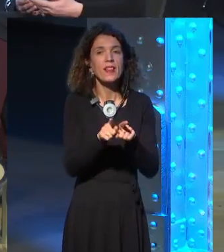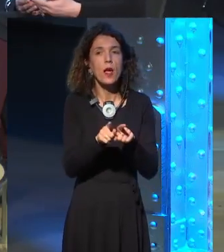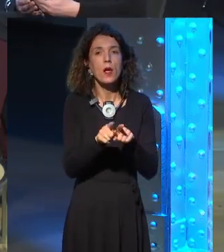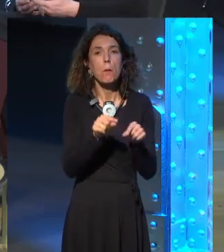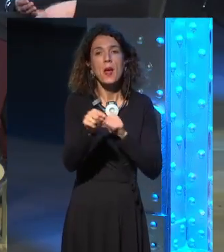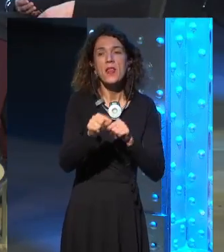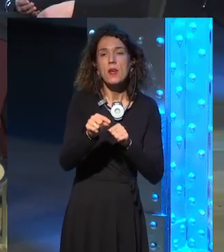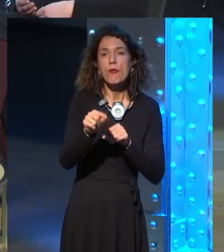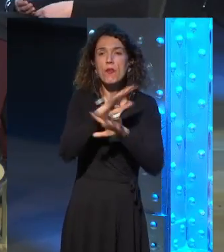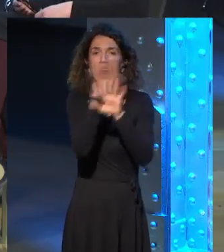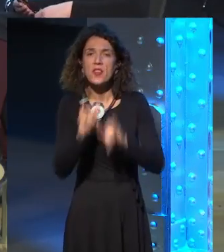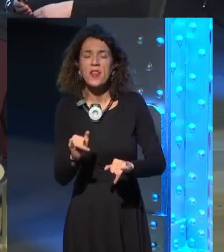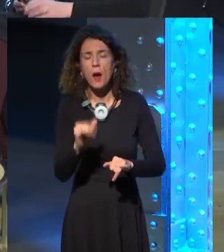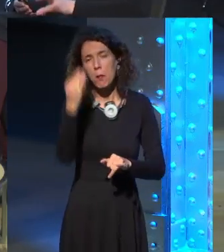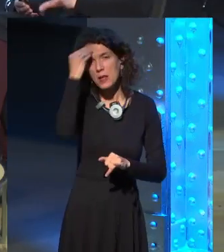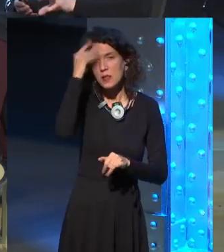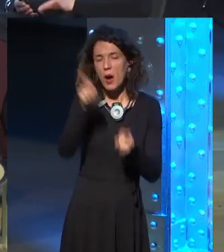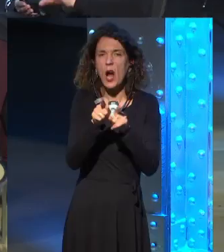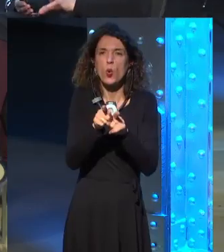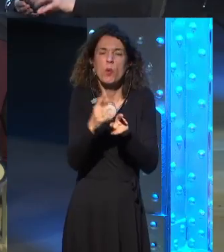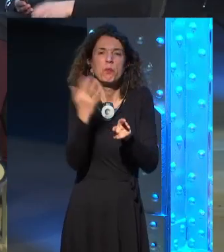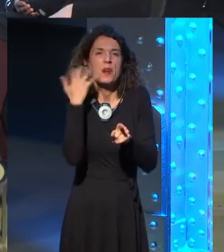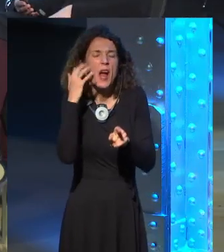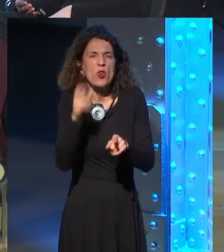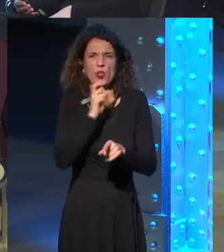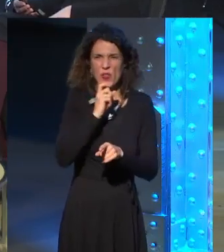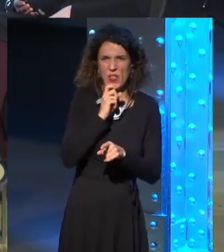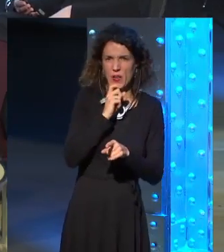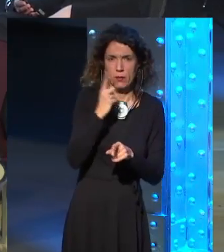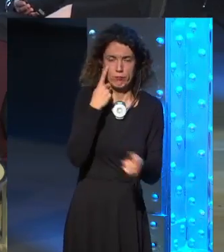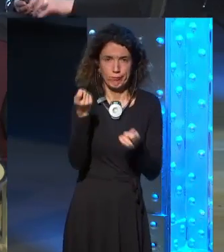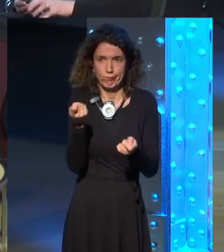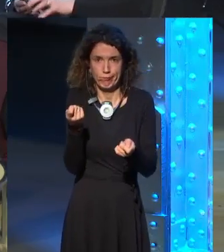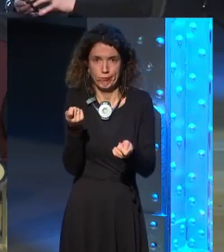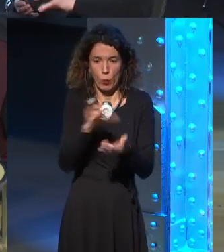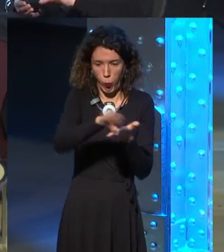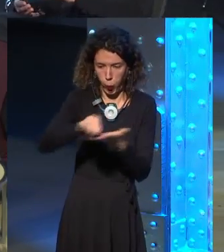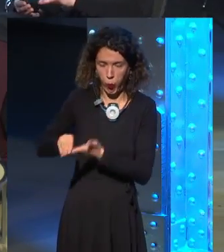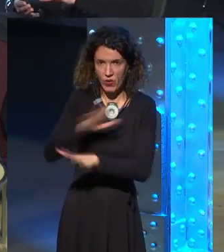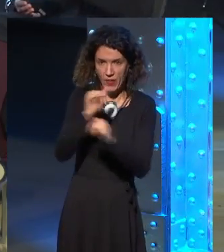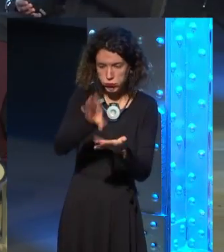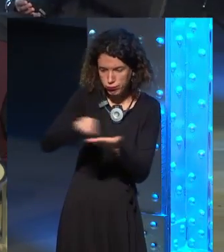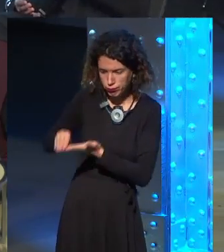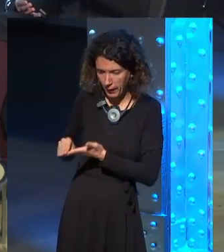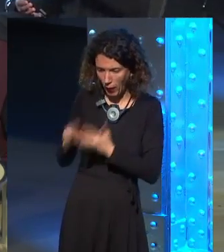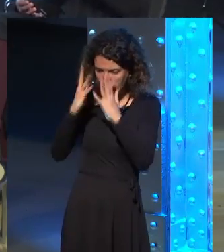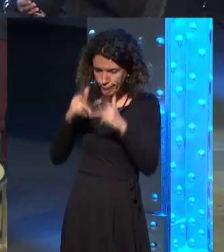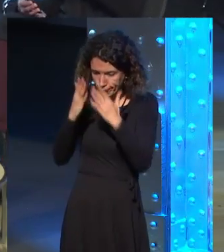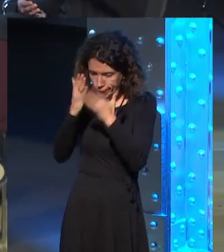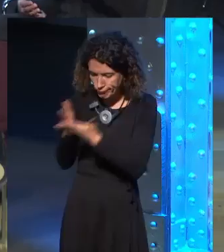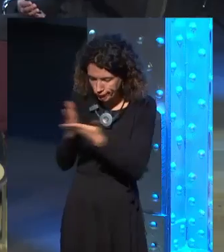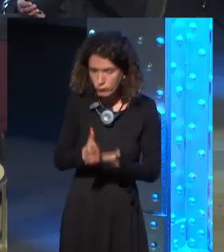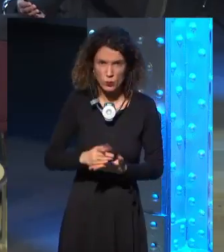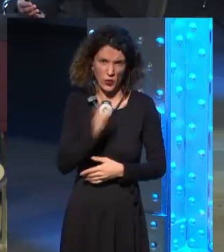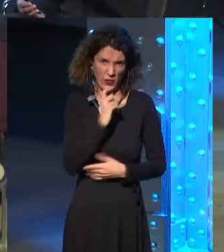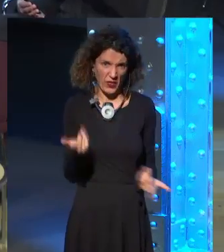so elusive or so impossible to sort of capture and grasp, because it's, as I said earlier,